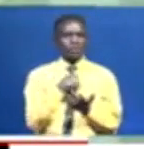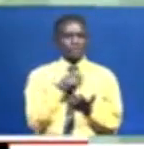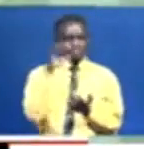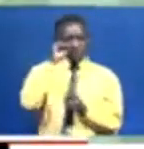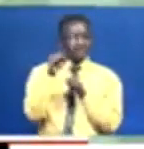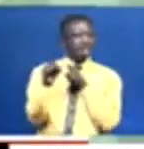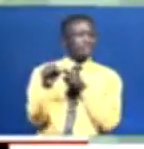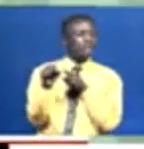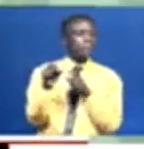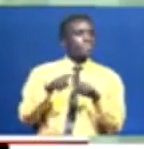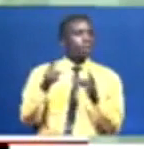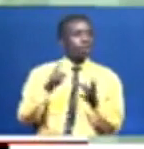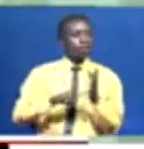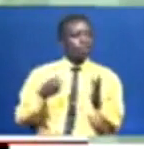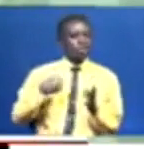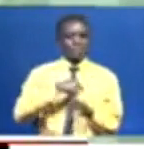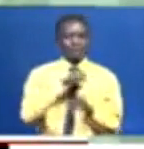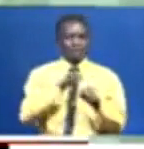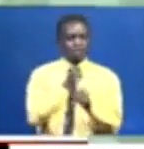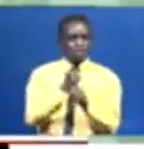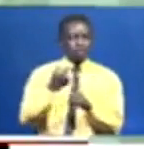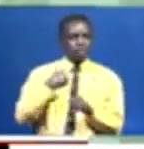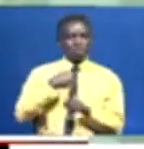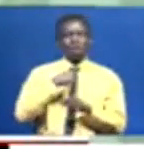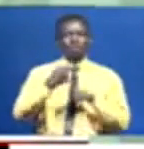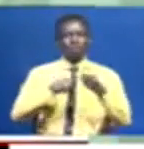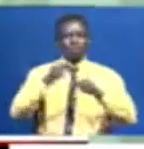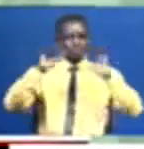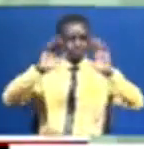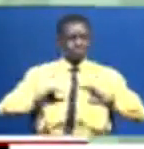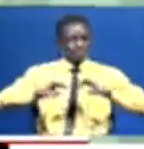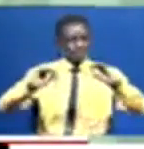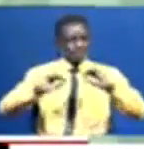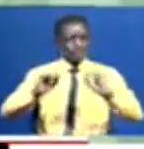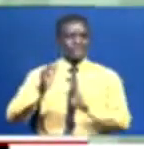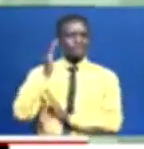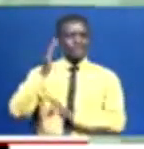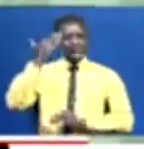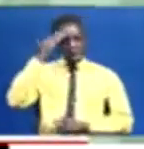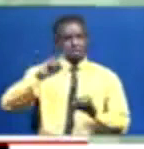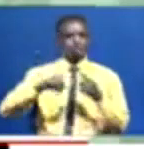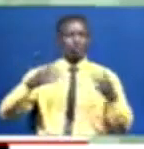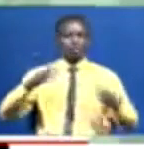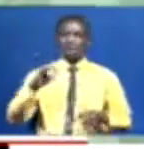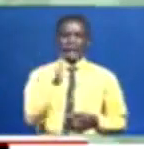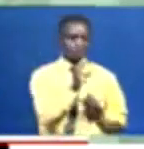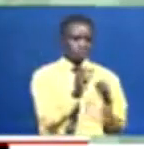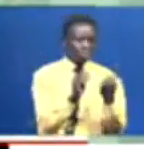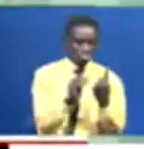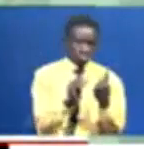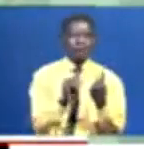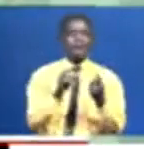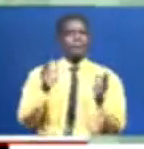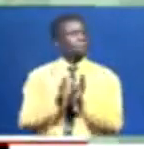spreading a security awareness, not only to our customers, but in general to the public, in order to get people to appreciate